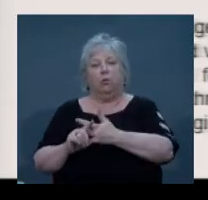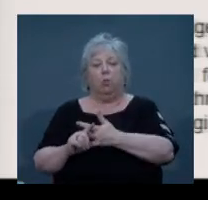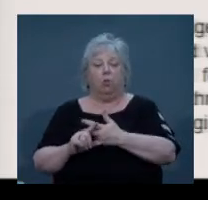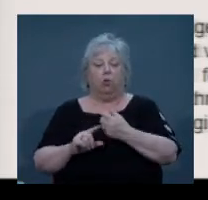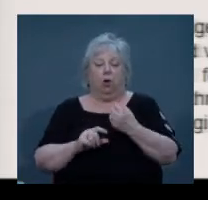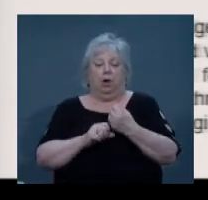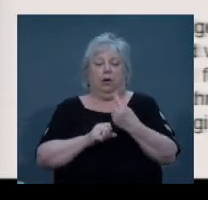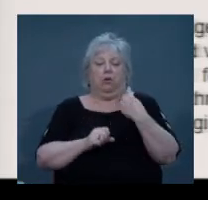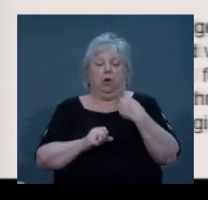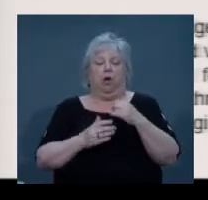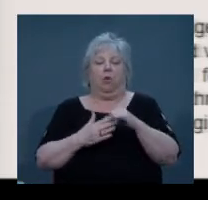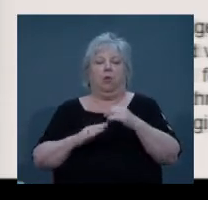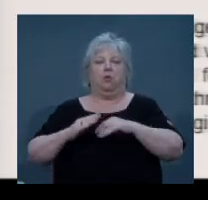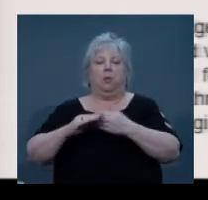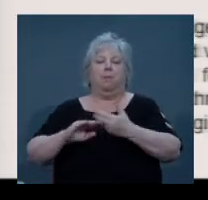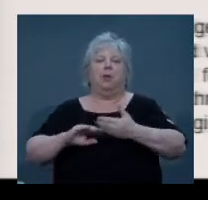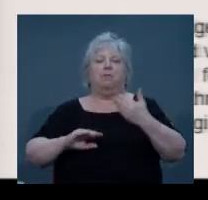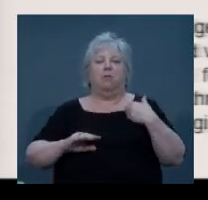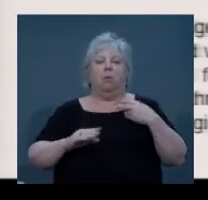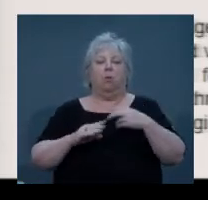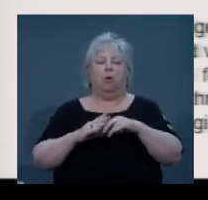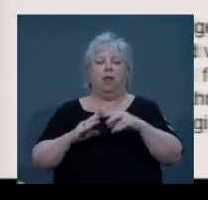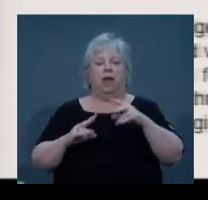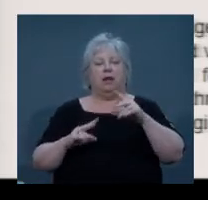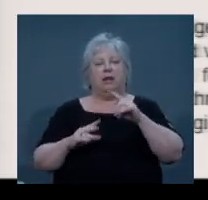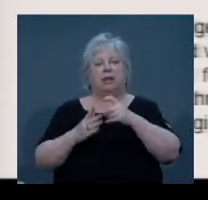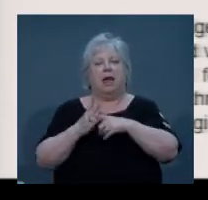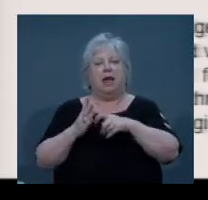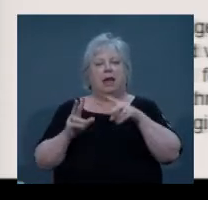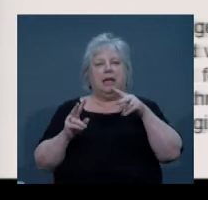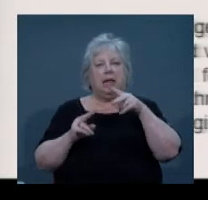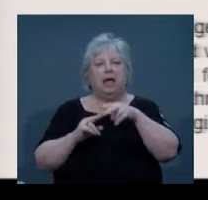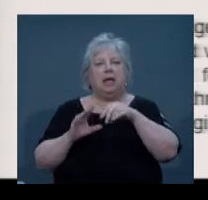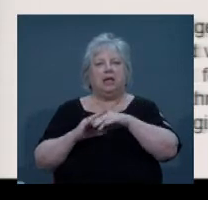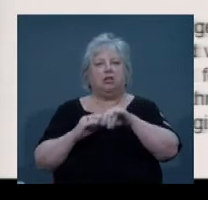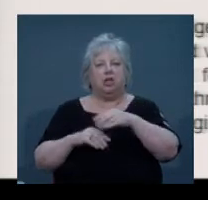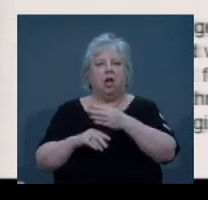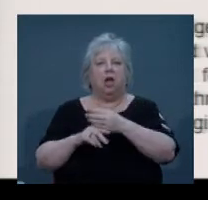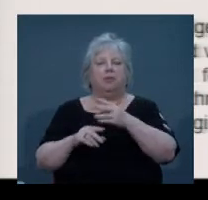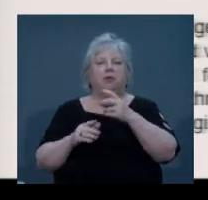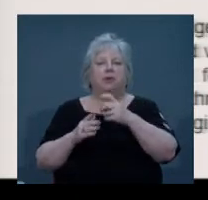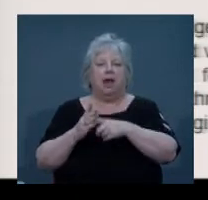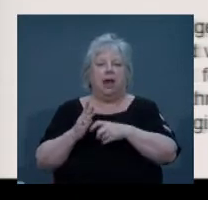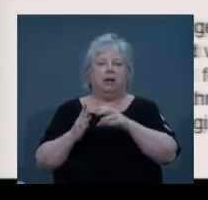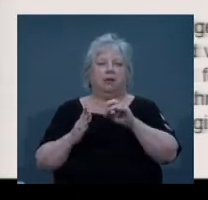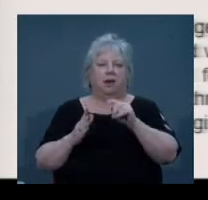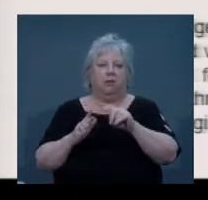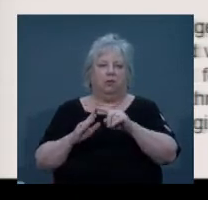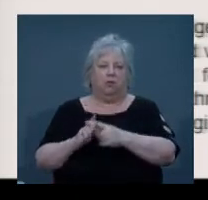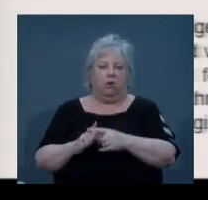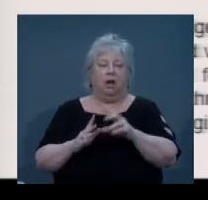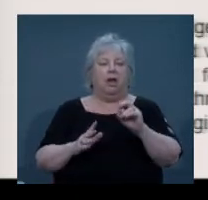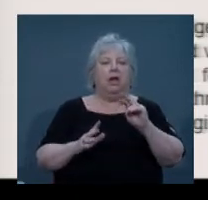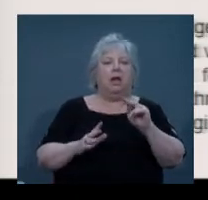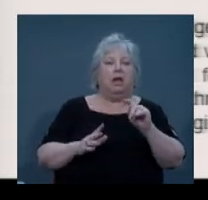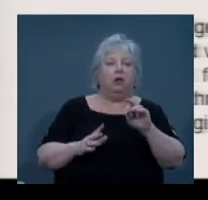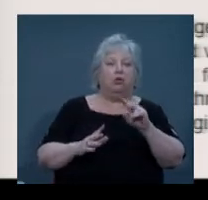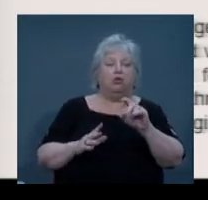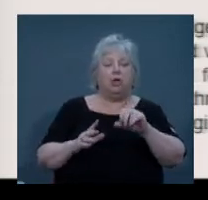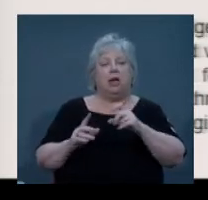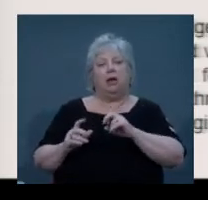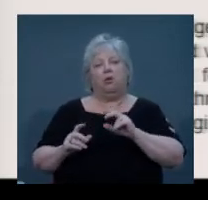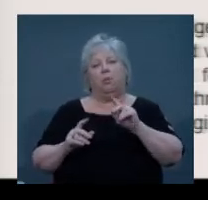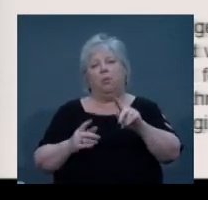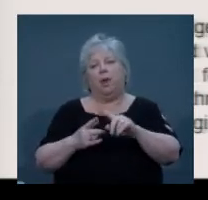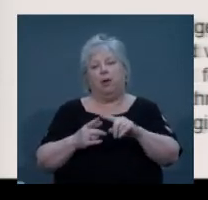is before that Tax Cut and Jobs Act credit started. Energy had to go back to the Public